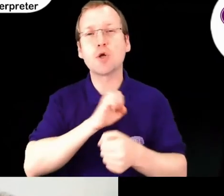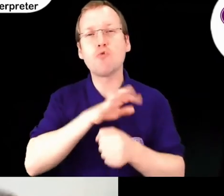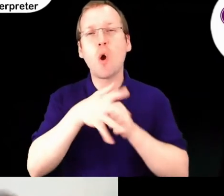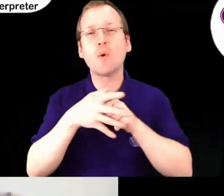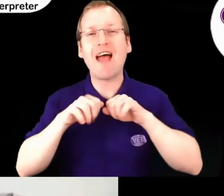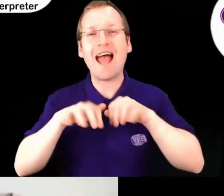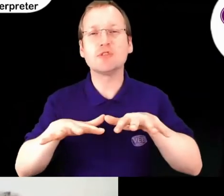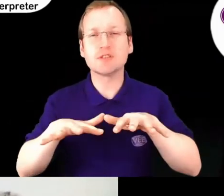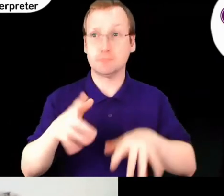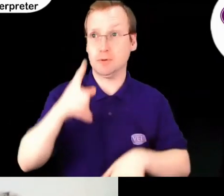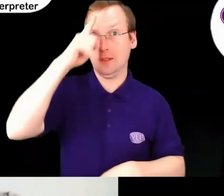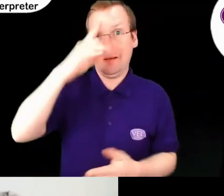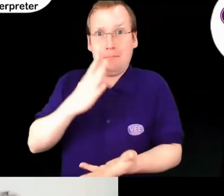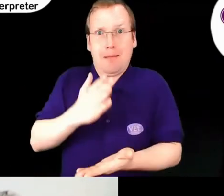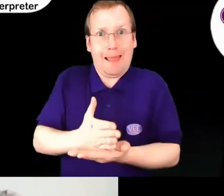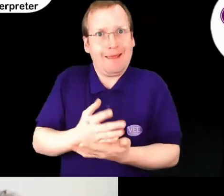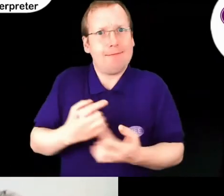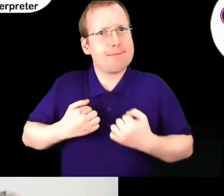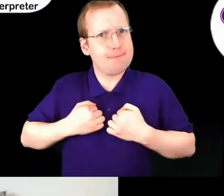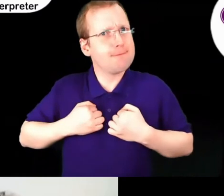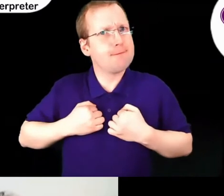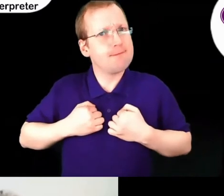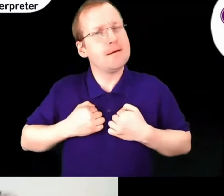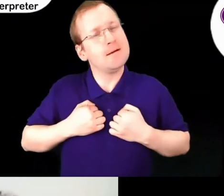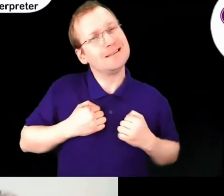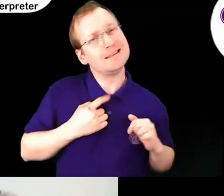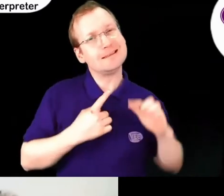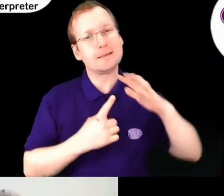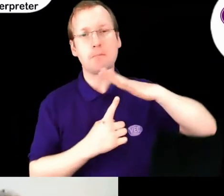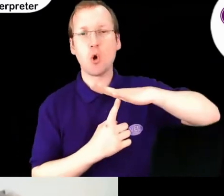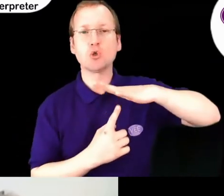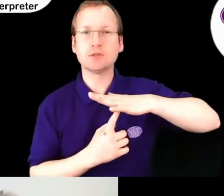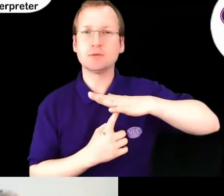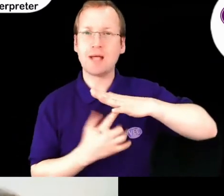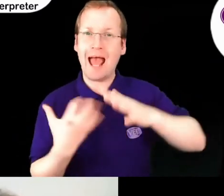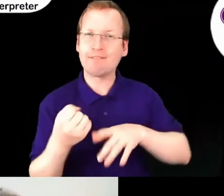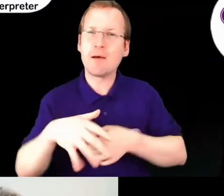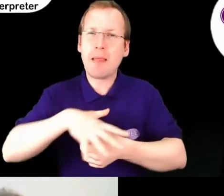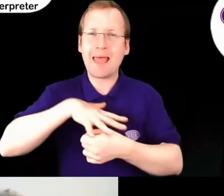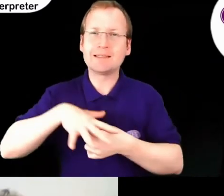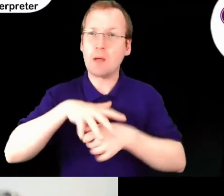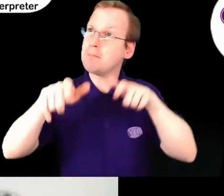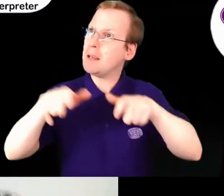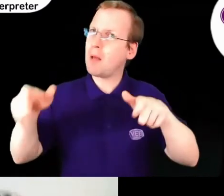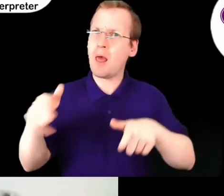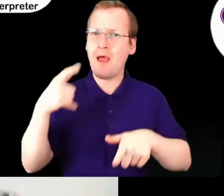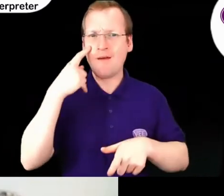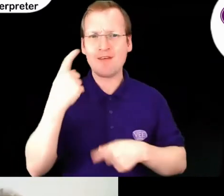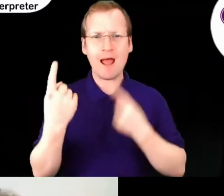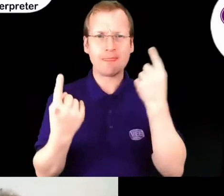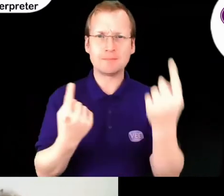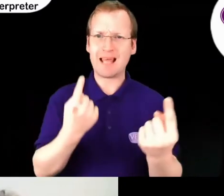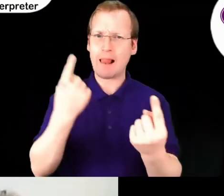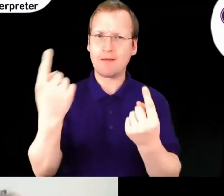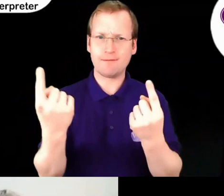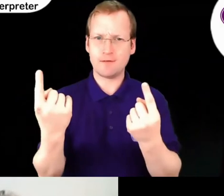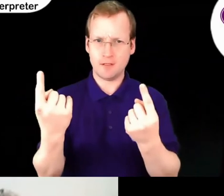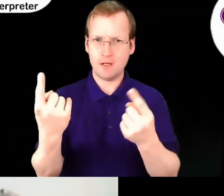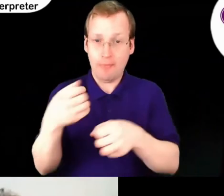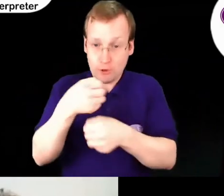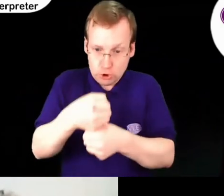do believe that it's important that there is a place where people who find themselves on the fringe of the